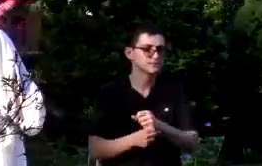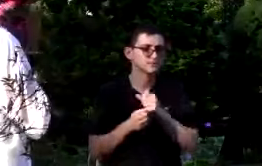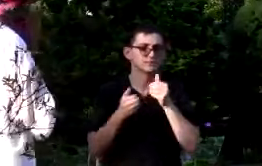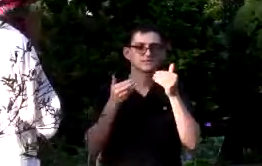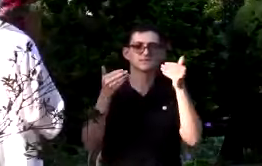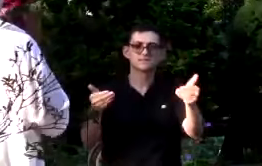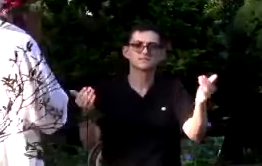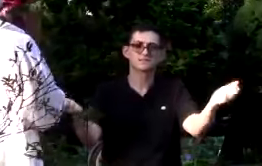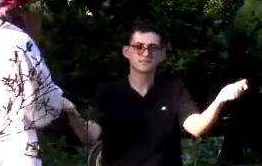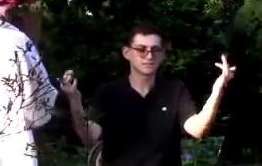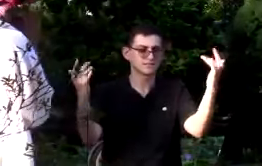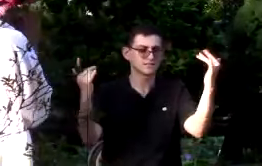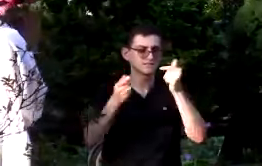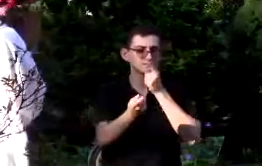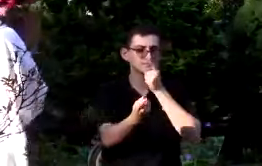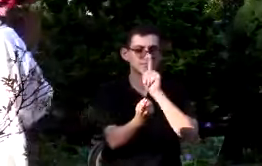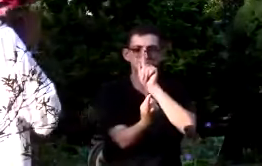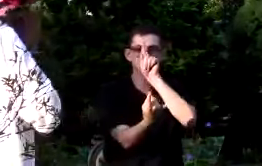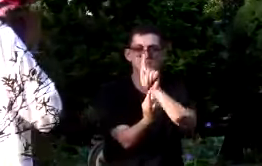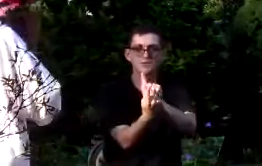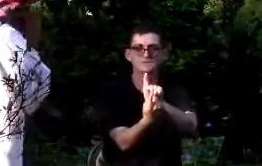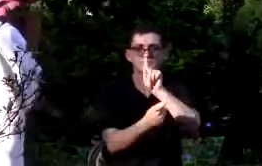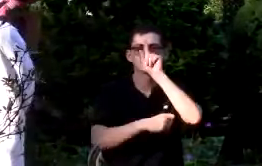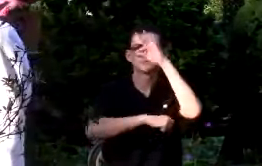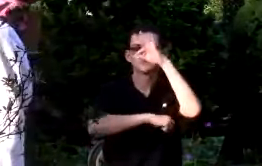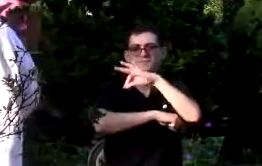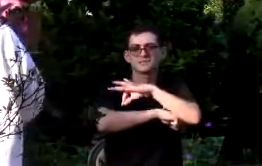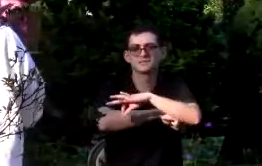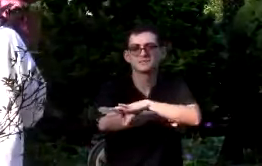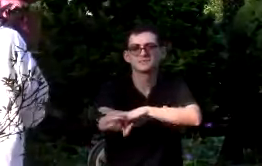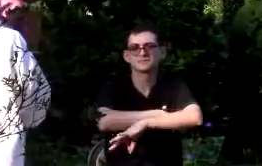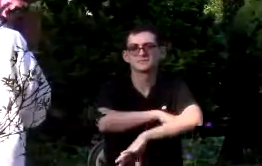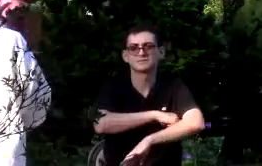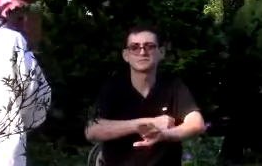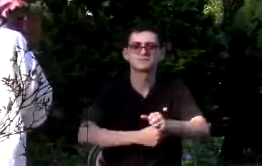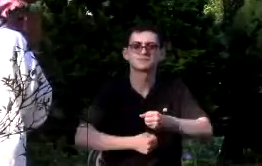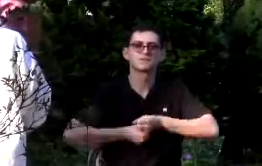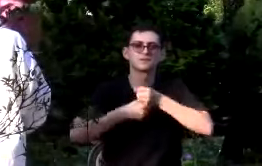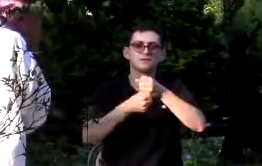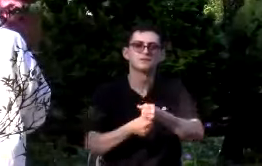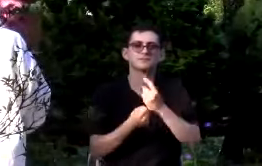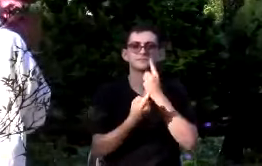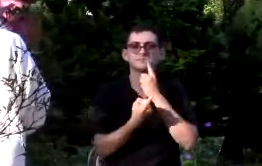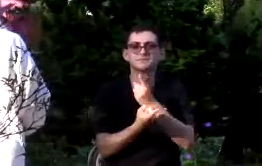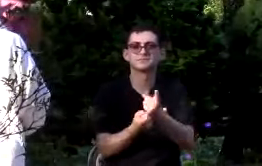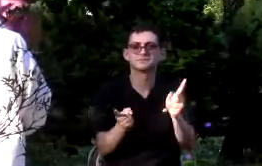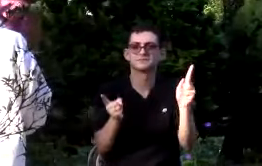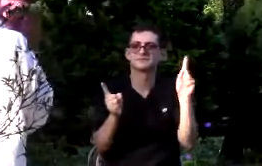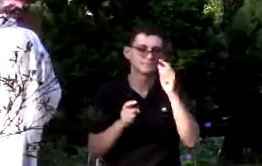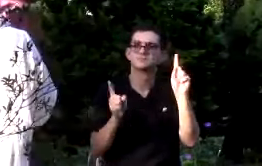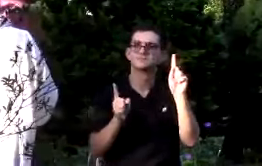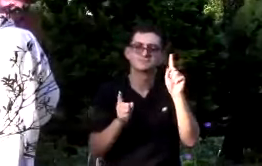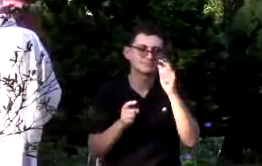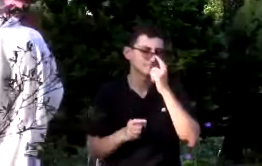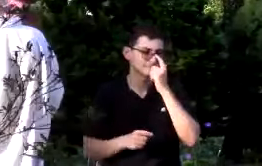dodi, likrat likrat kala. Bnei bnei Shabbat nekabela, la la la la la la, lecha dodi,